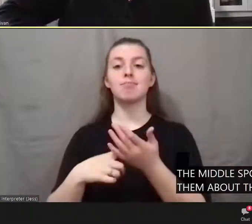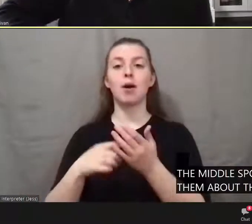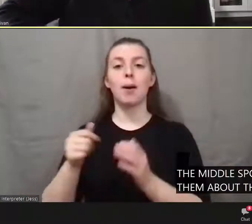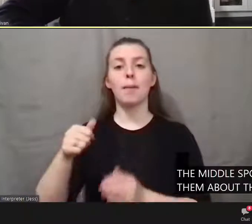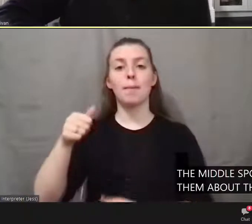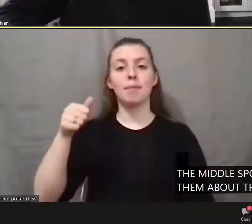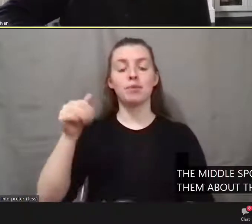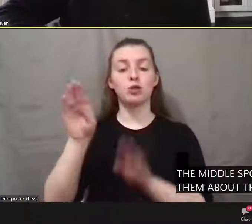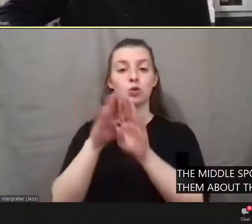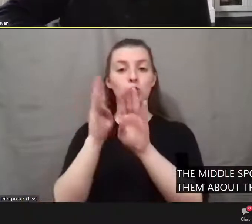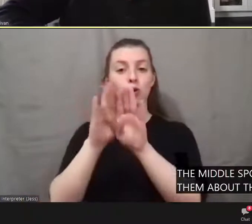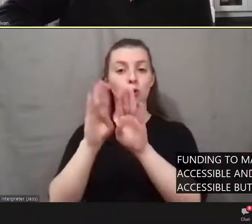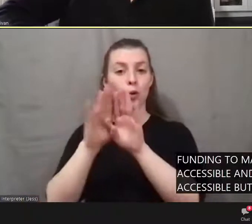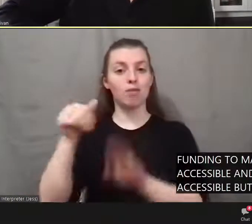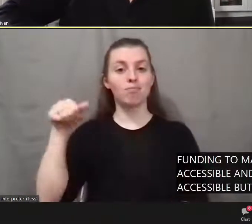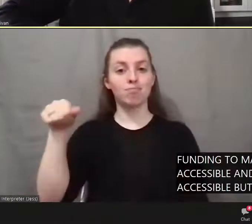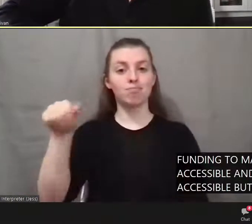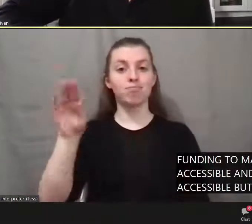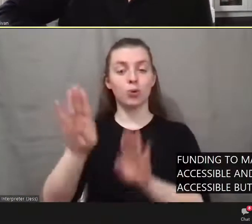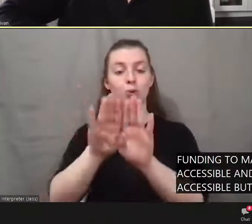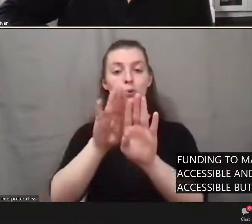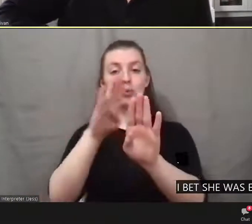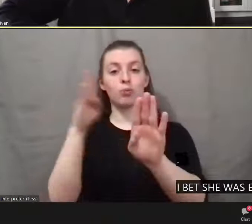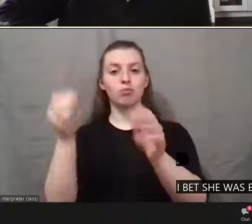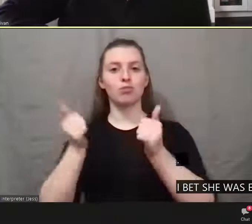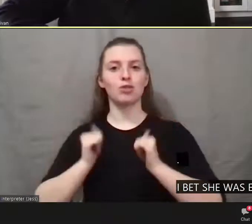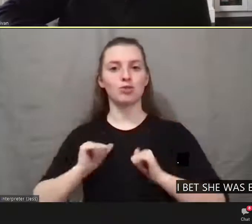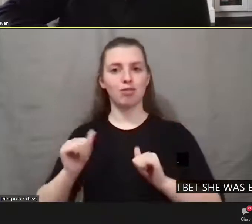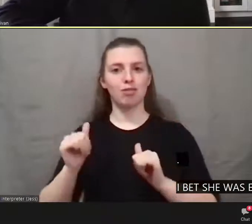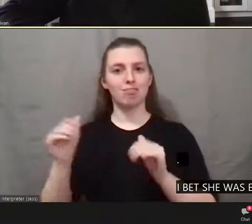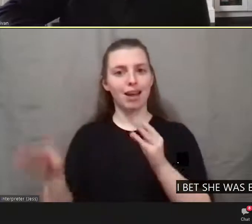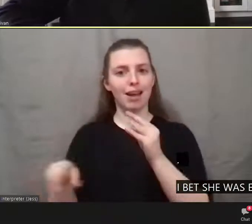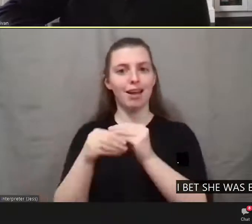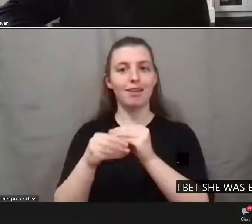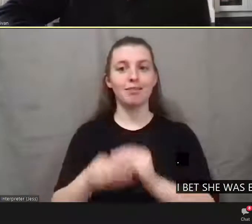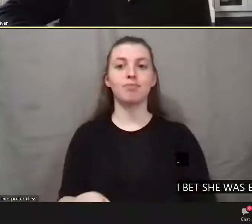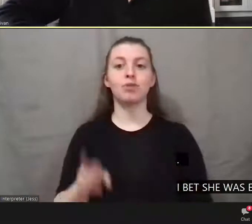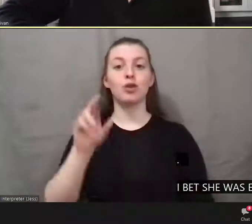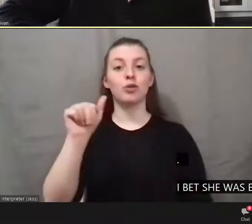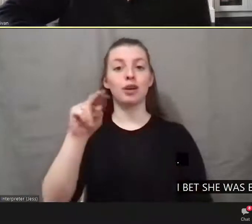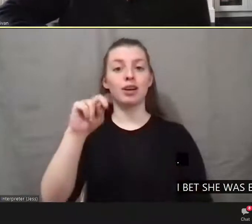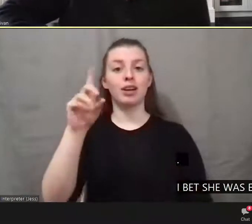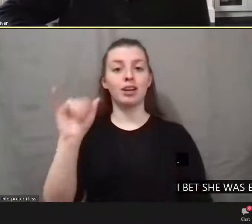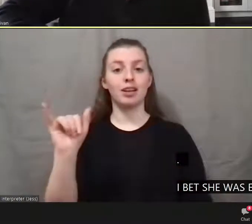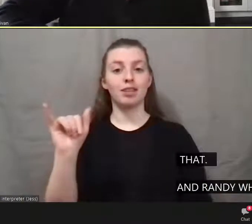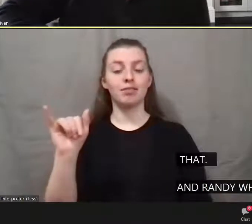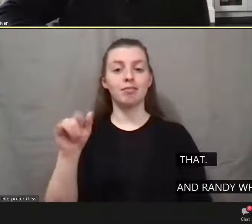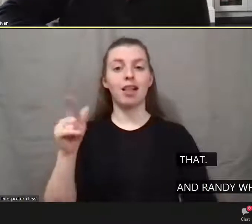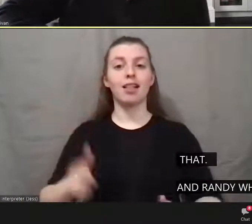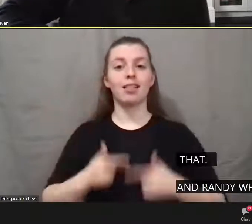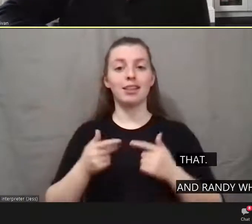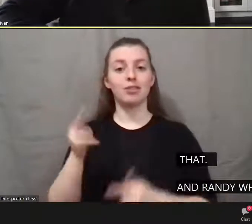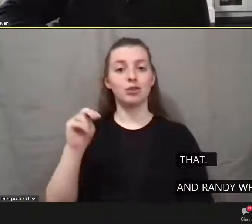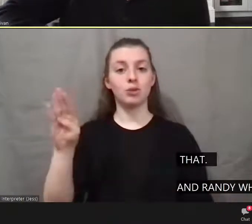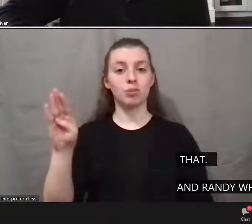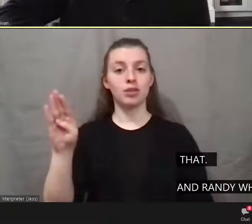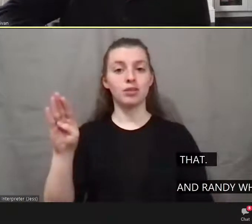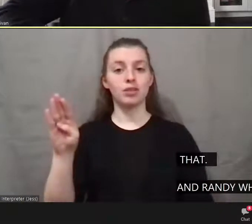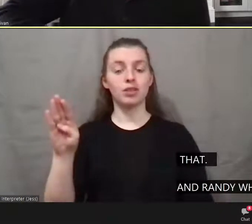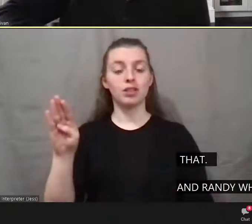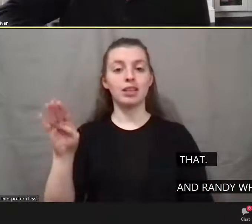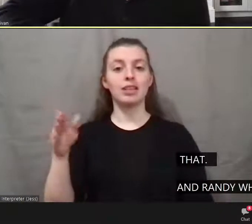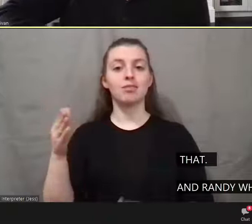And then Randy, who I think Randy said is actually from New Brunswick and is on the Premier's